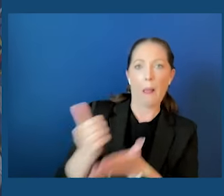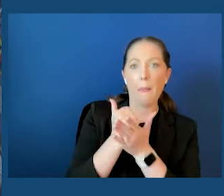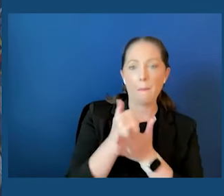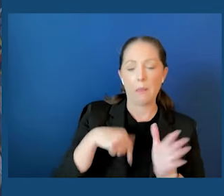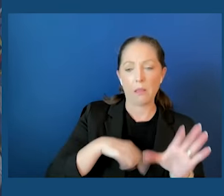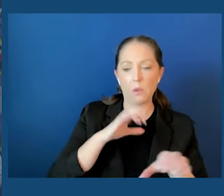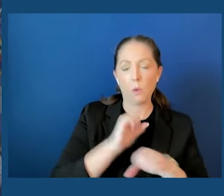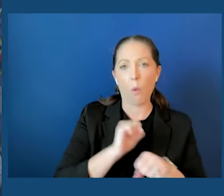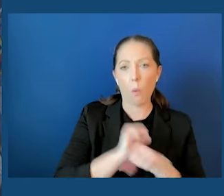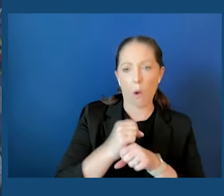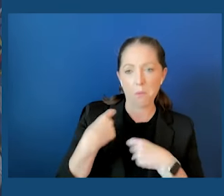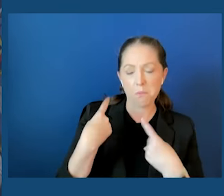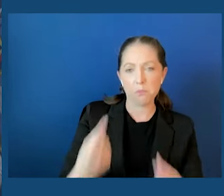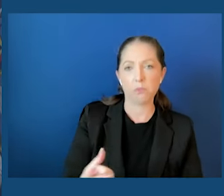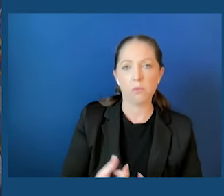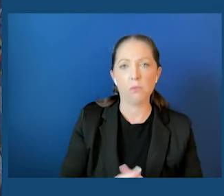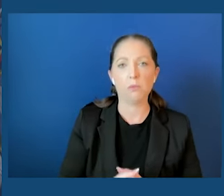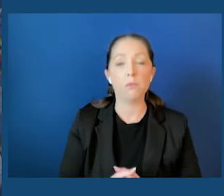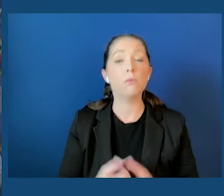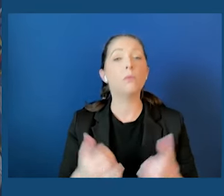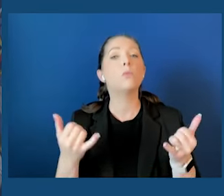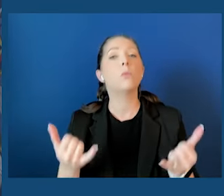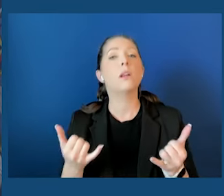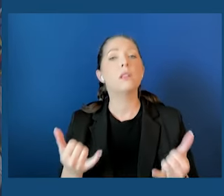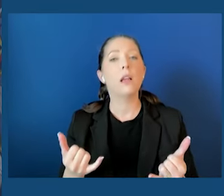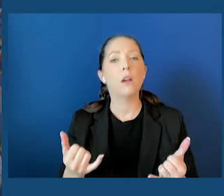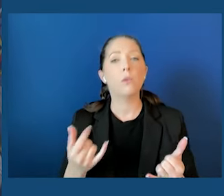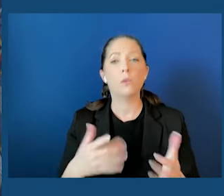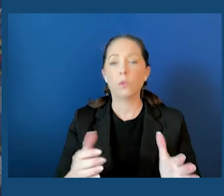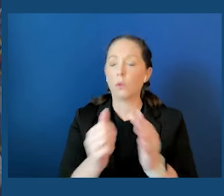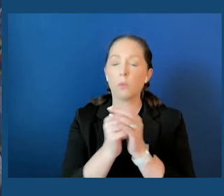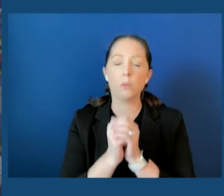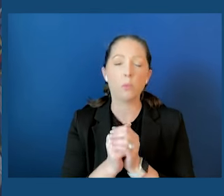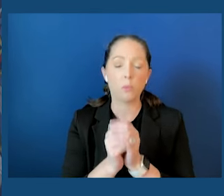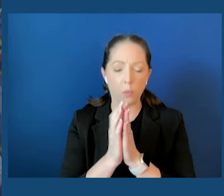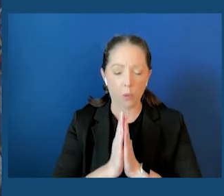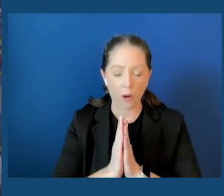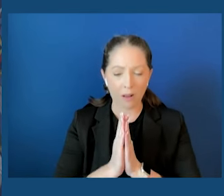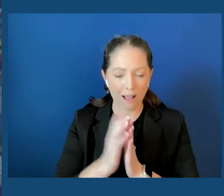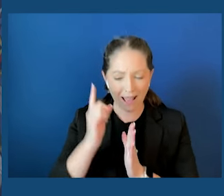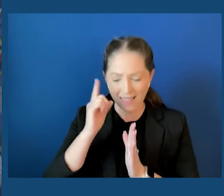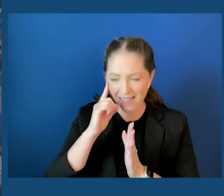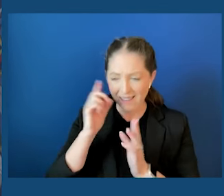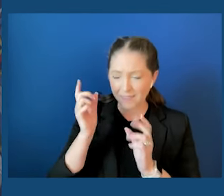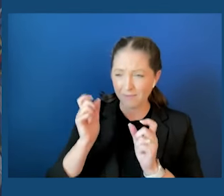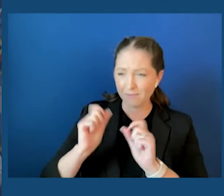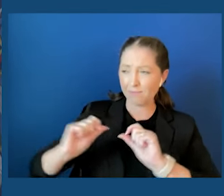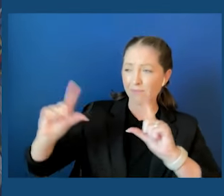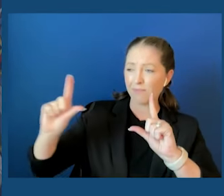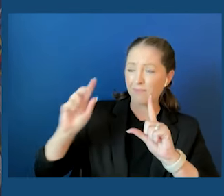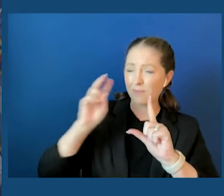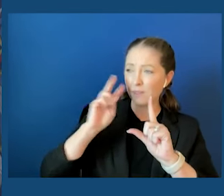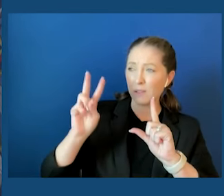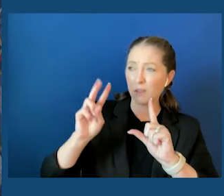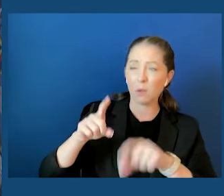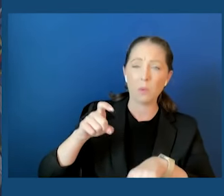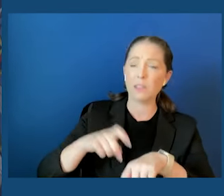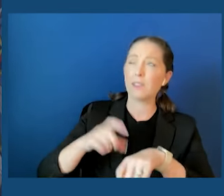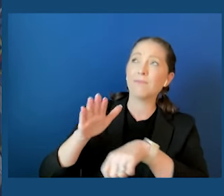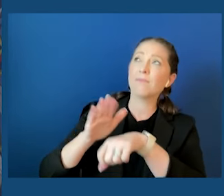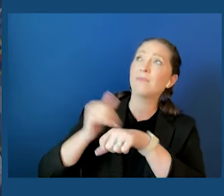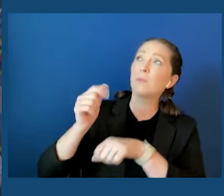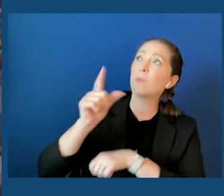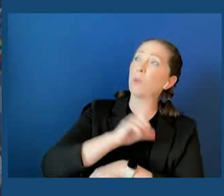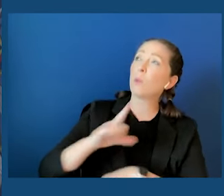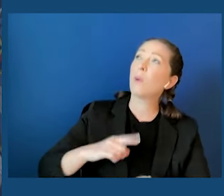done. At this moment, let's just have a word of prayer. I think after seeing this, we need to just call on the Lord. Lord, we